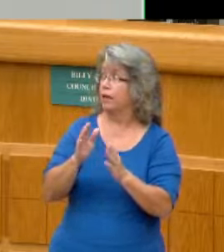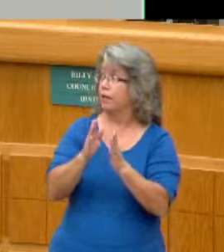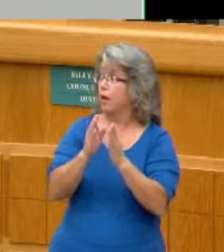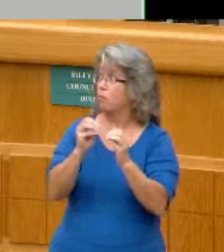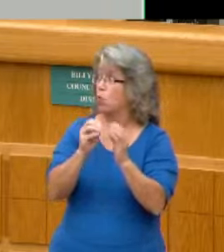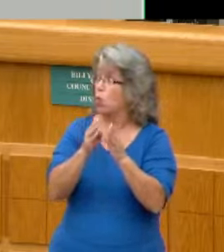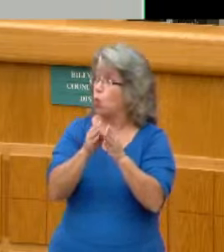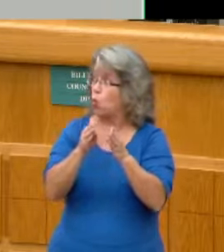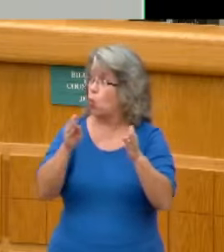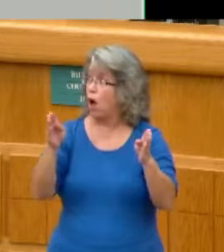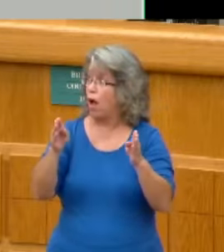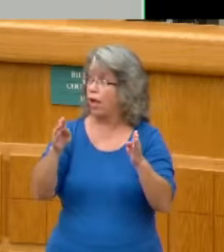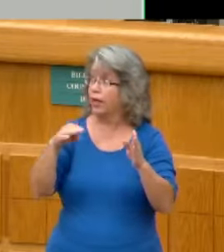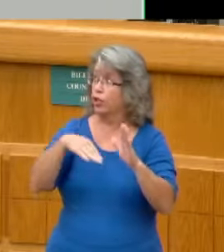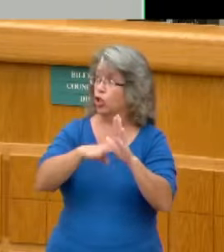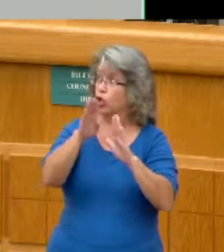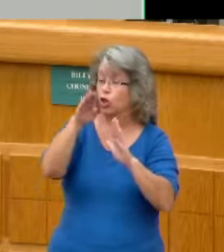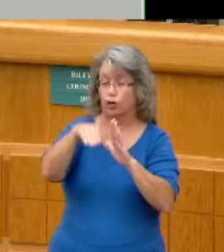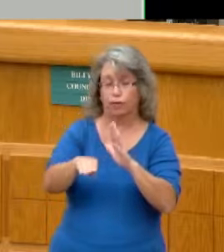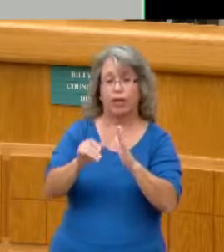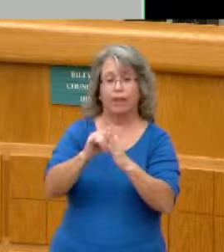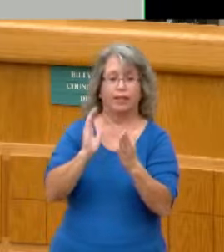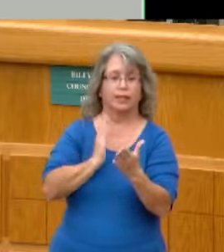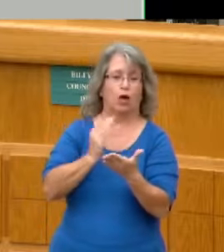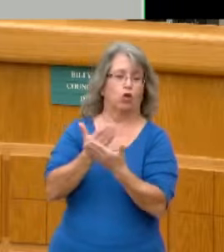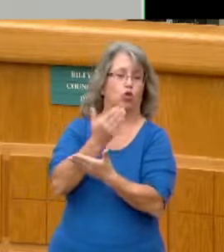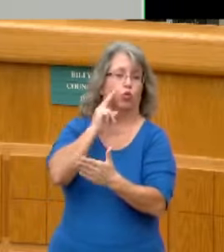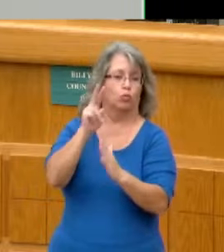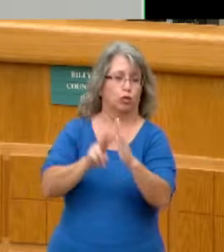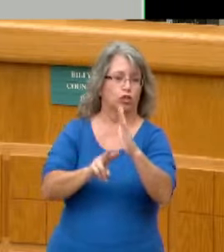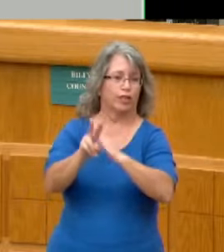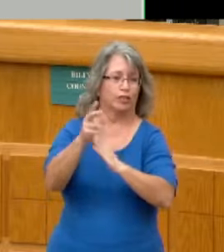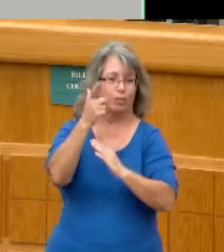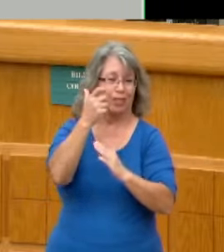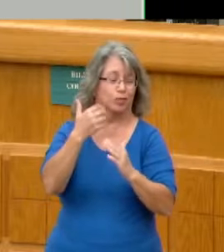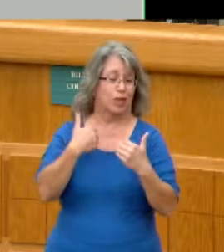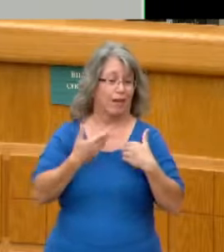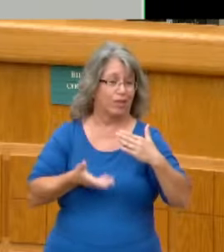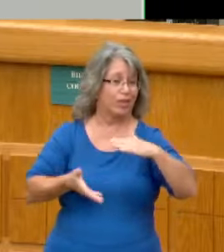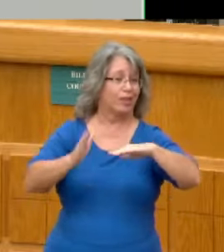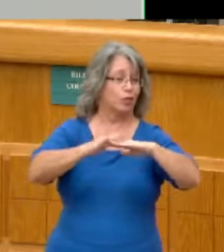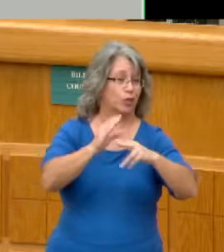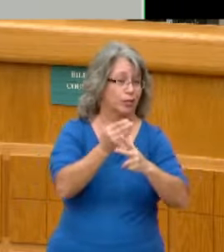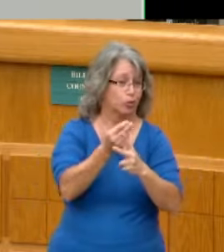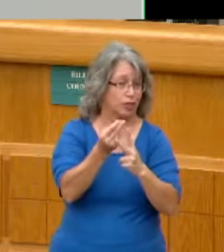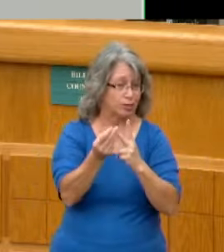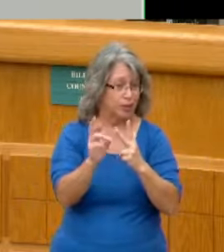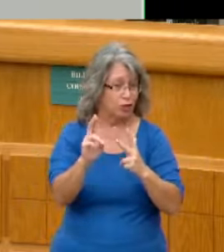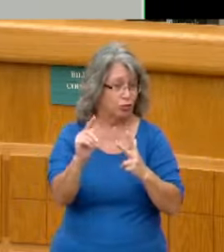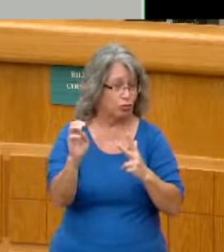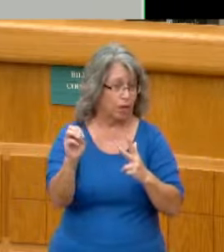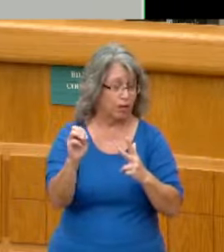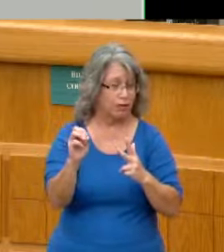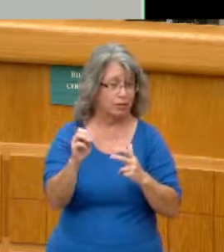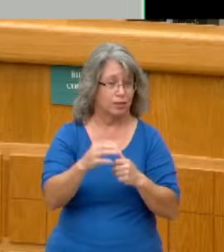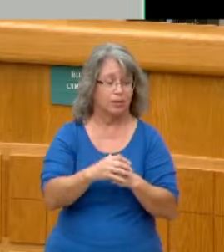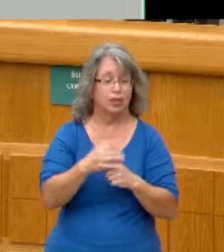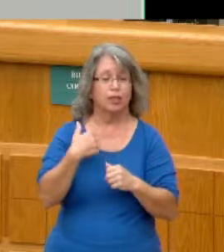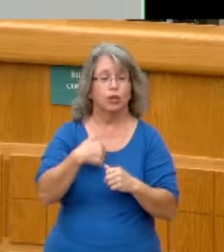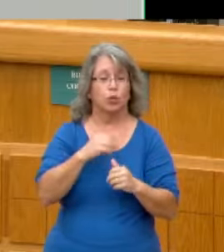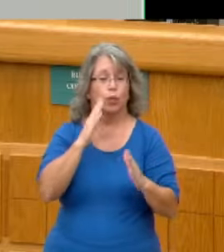this this jump up in the transmission rate. So we were hoping to keep a narrow curve. Narrow